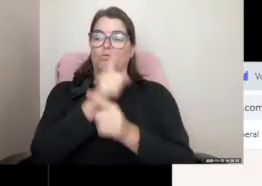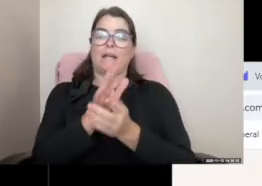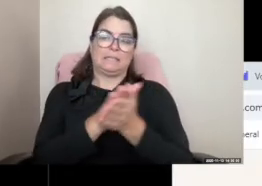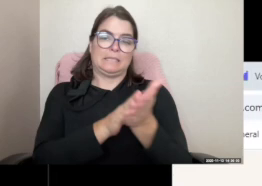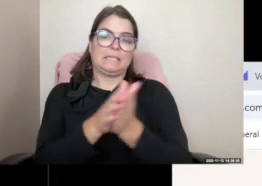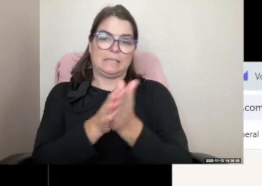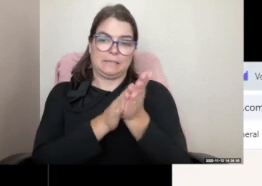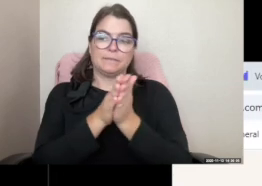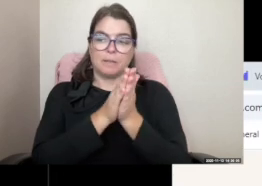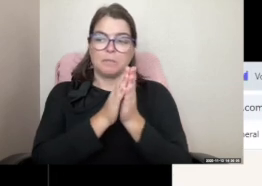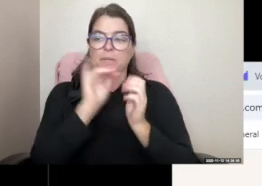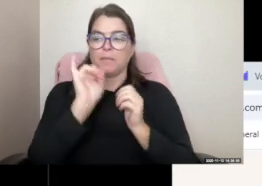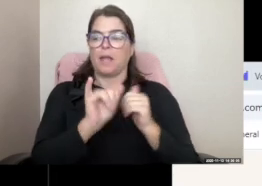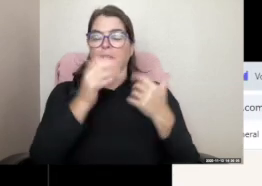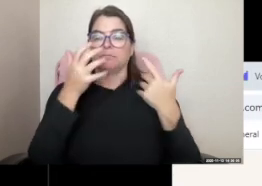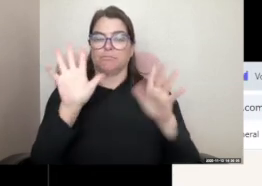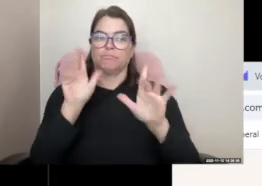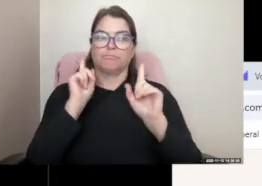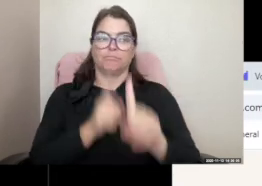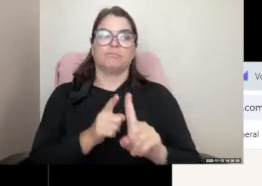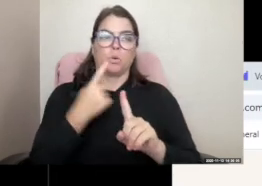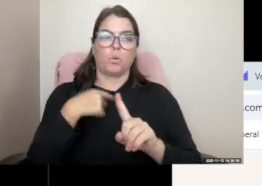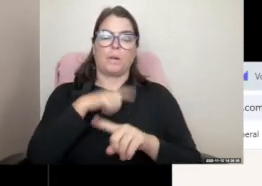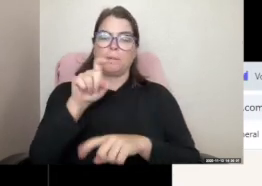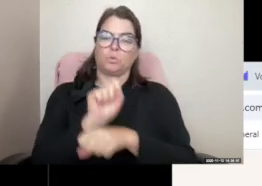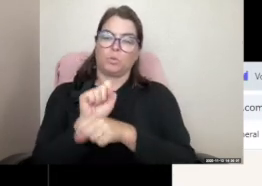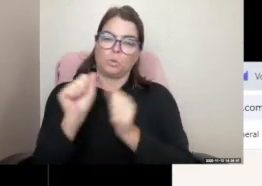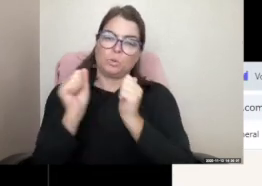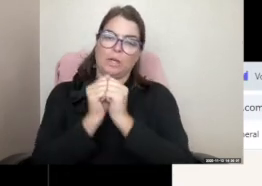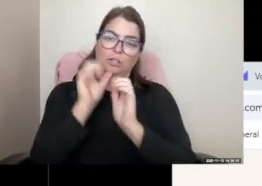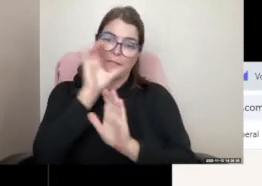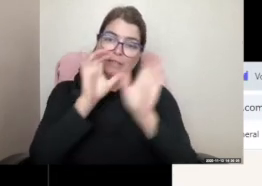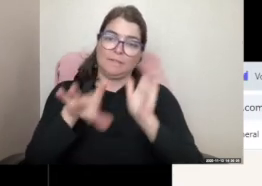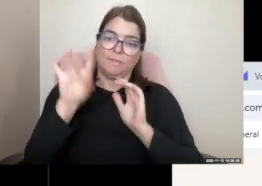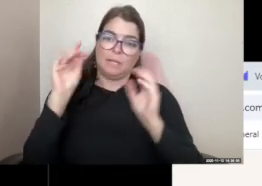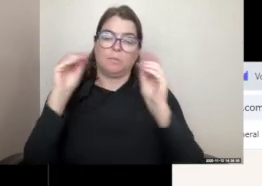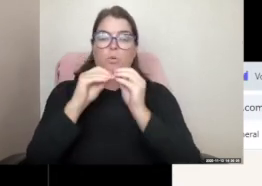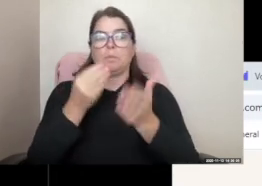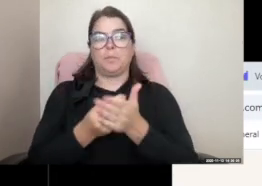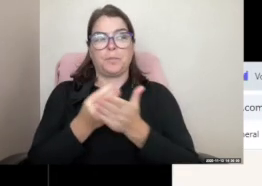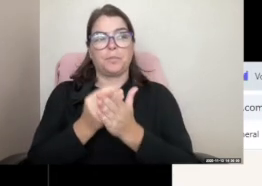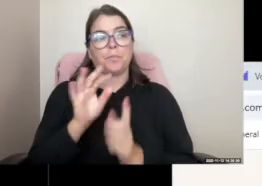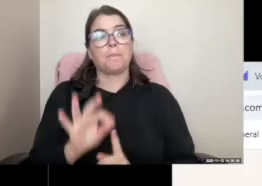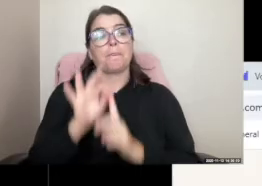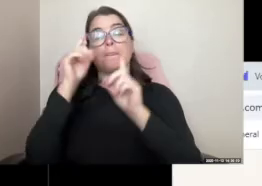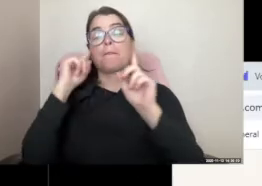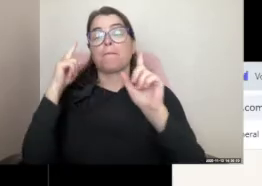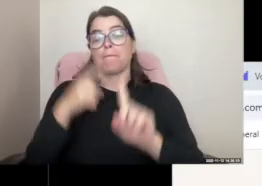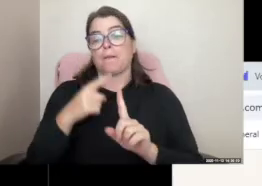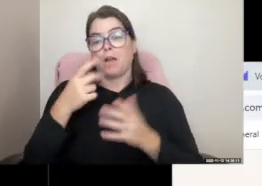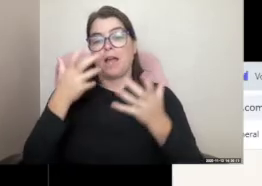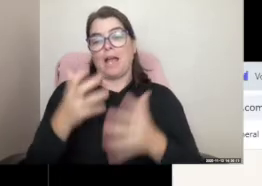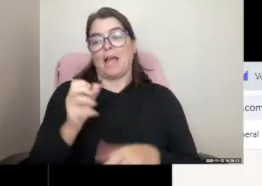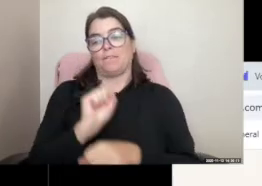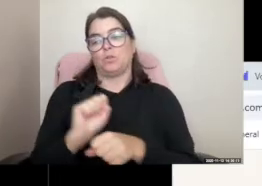how it was going to go when HVIP reopened this last time with a lot of these regulations gone. I think we proved that the demand is real if we have the right incentives